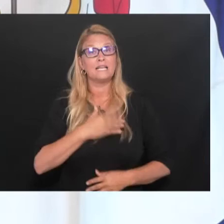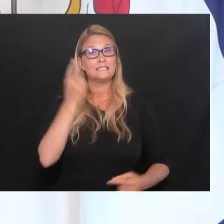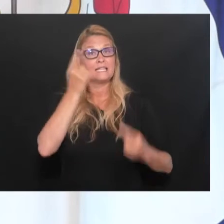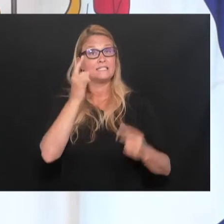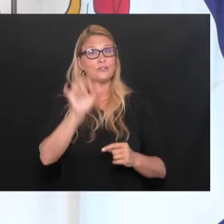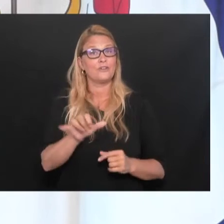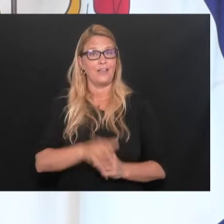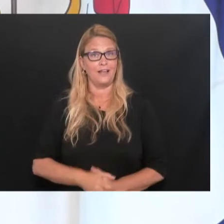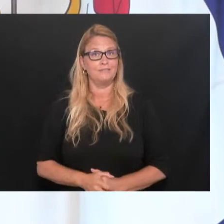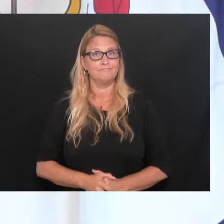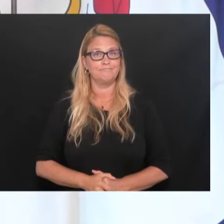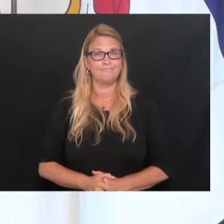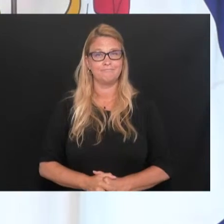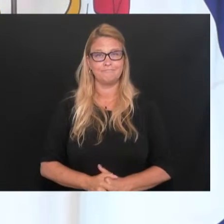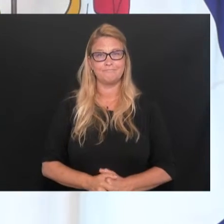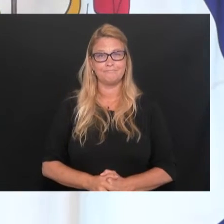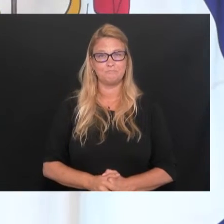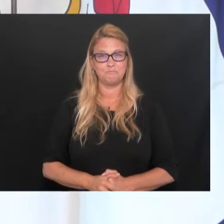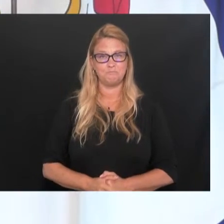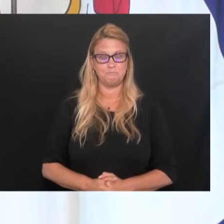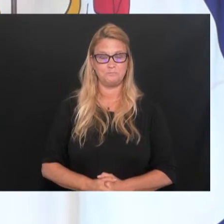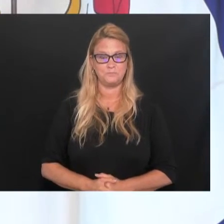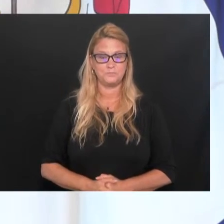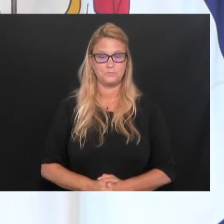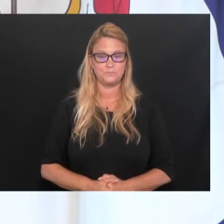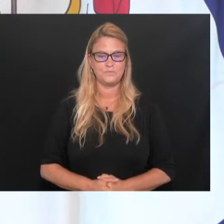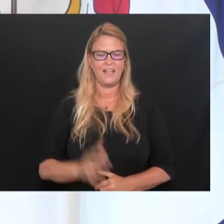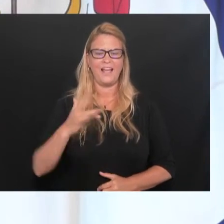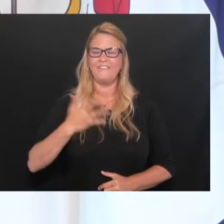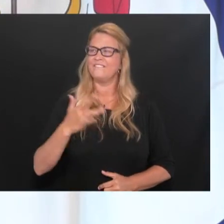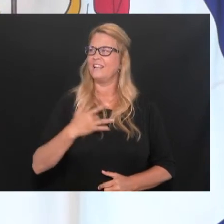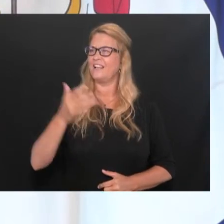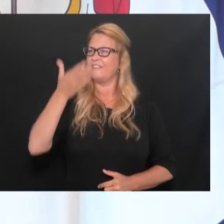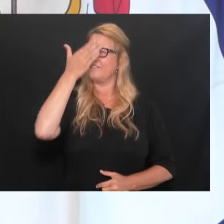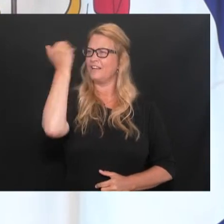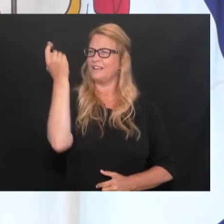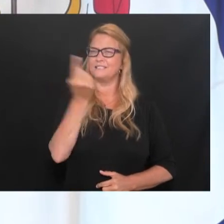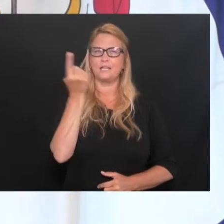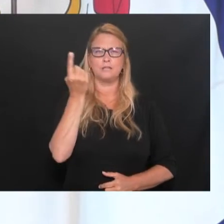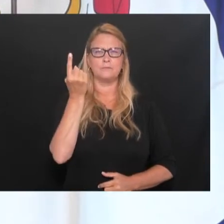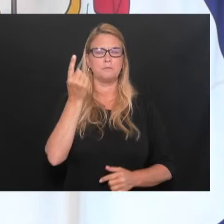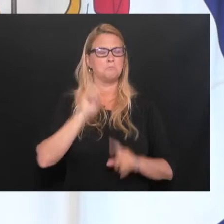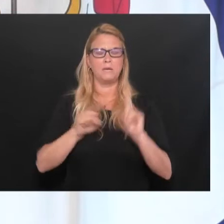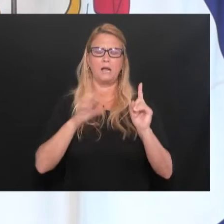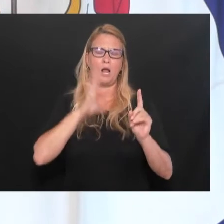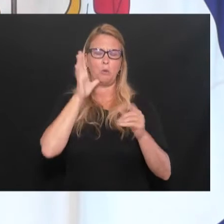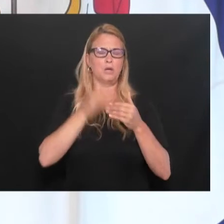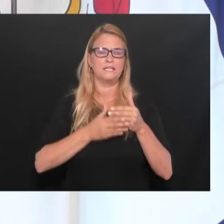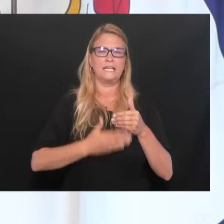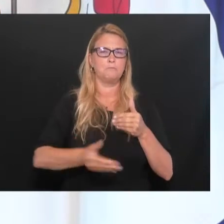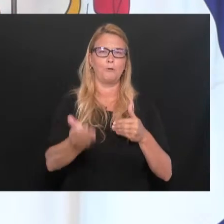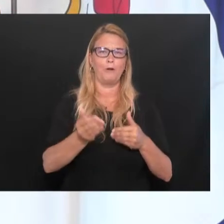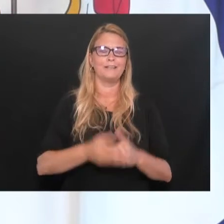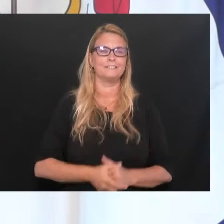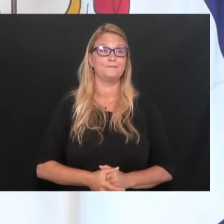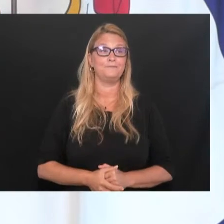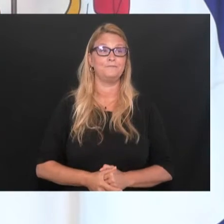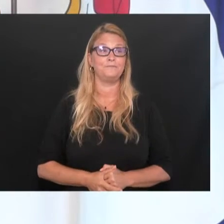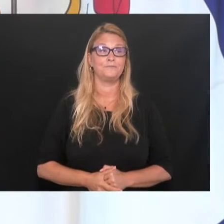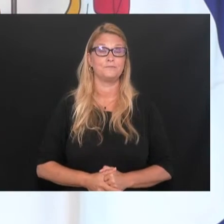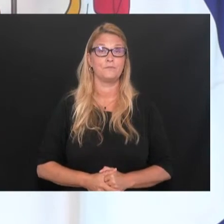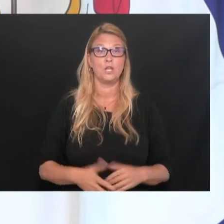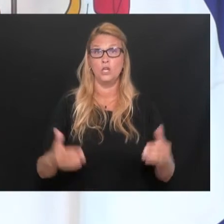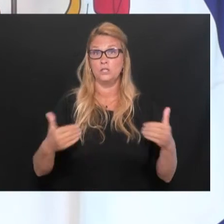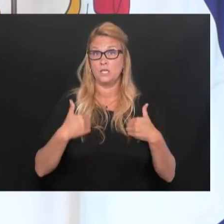of us. It seems like I forgot something there, but I'll just keep going. I'll remember it here in a second. But, you know, to our